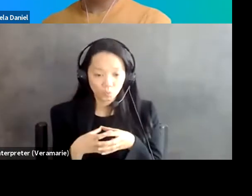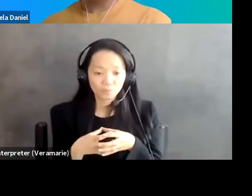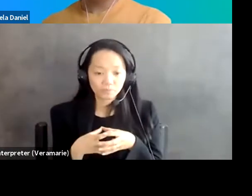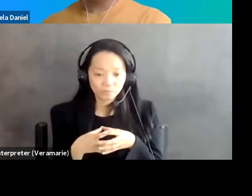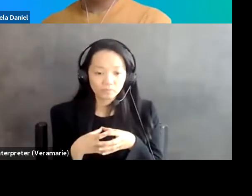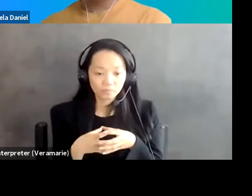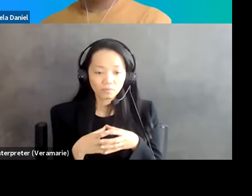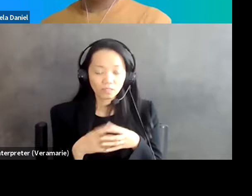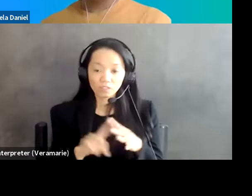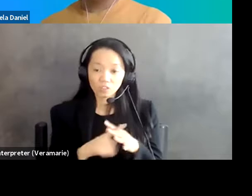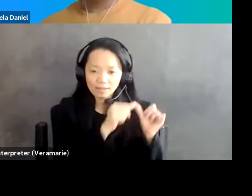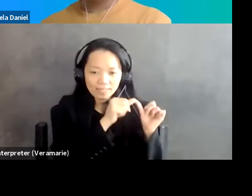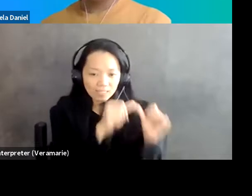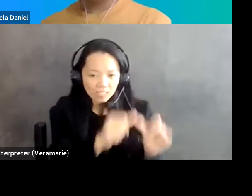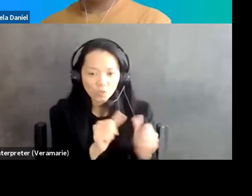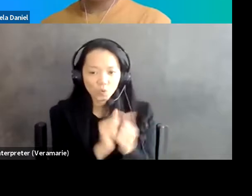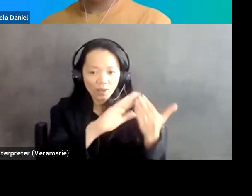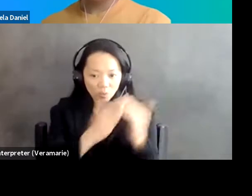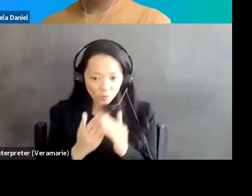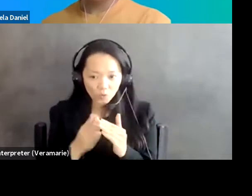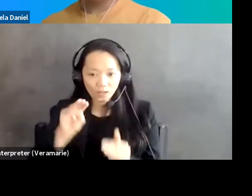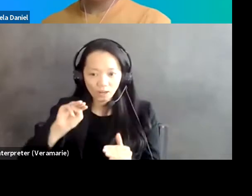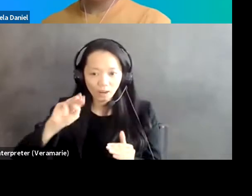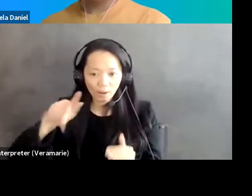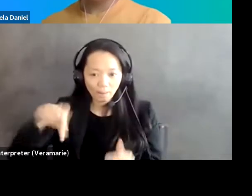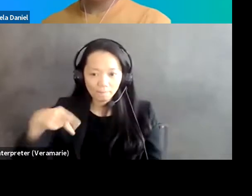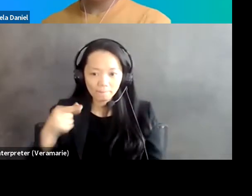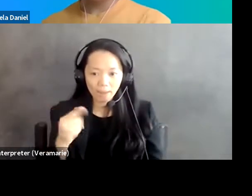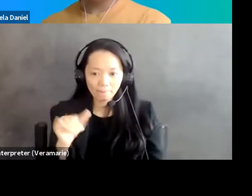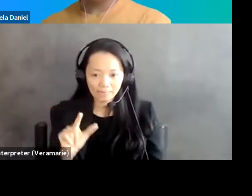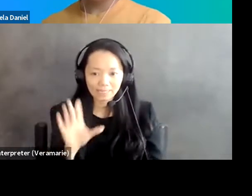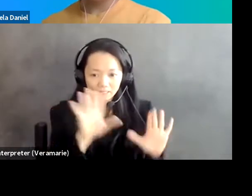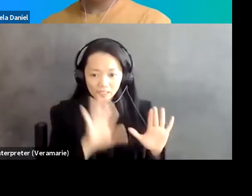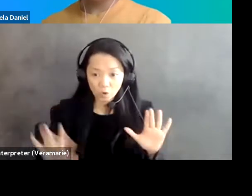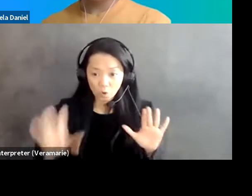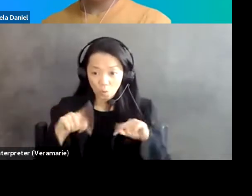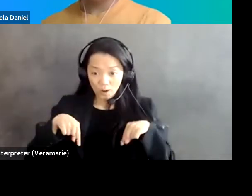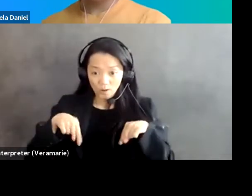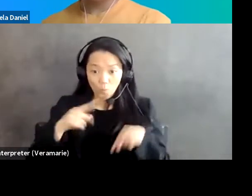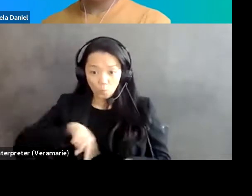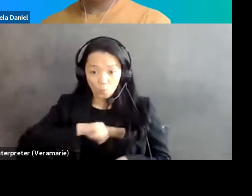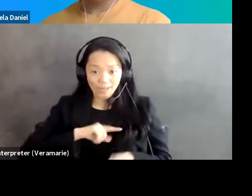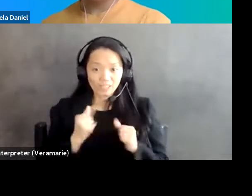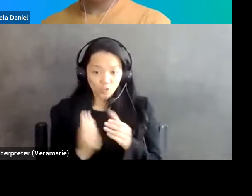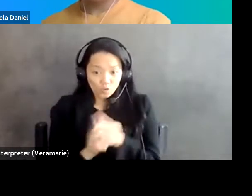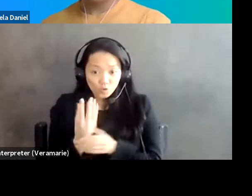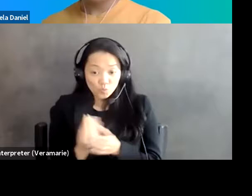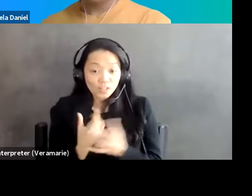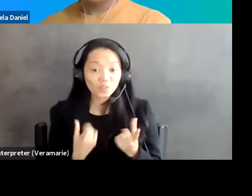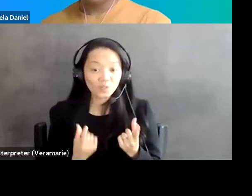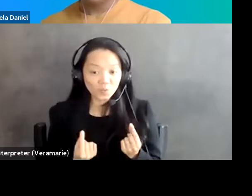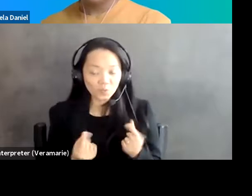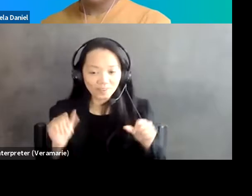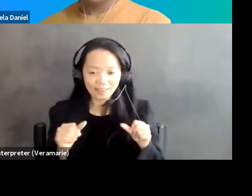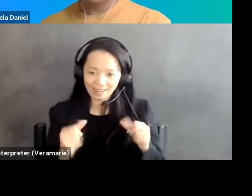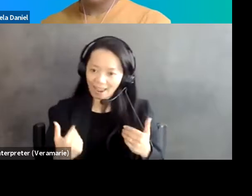about the continuing with community mapping and have a chat about what League can do this spring to